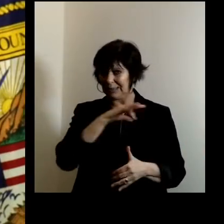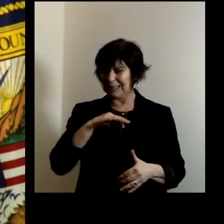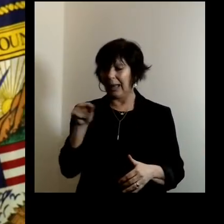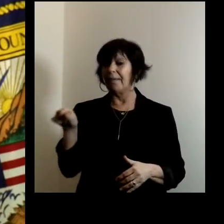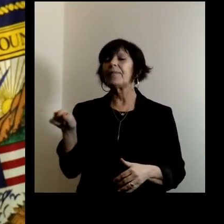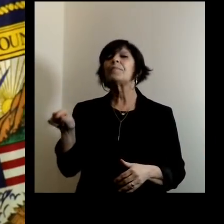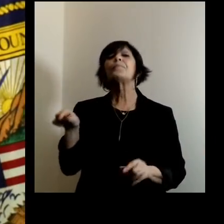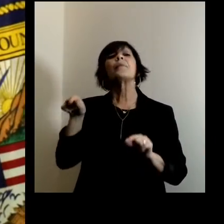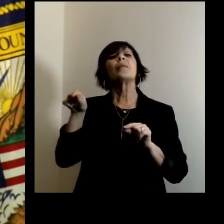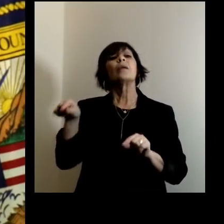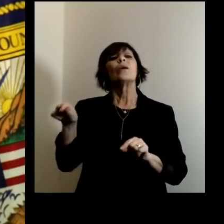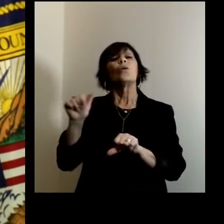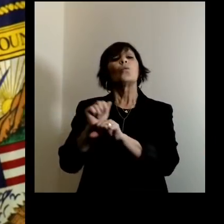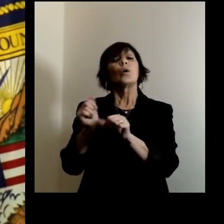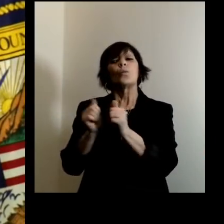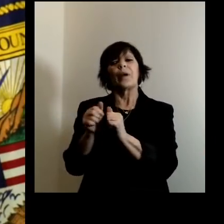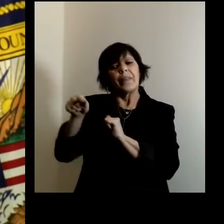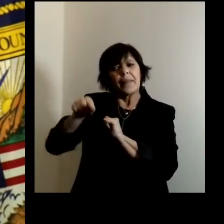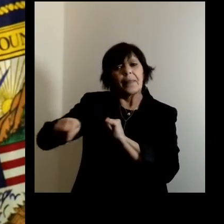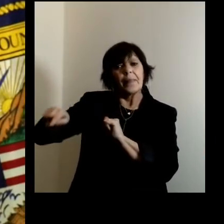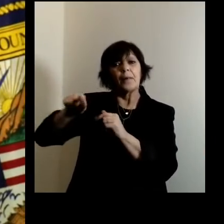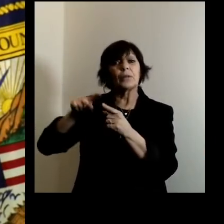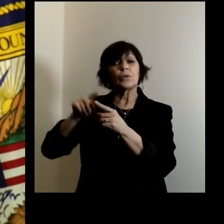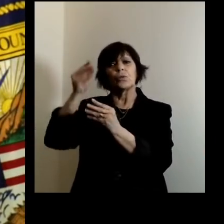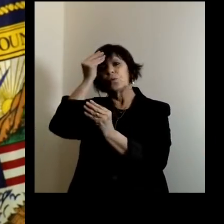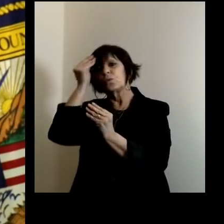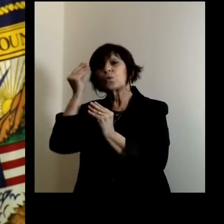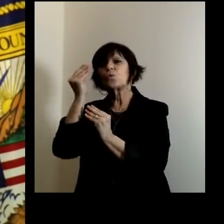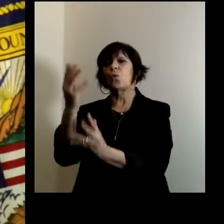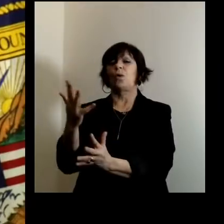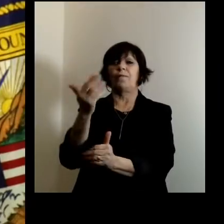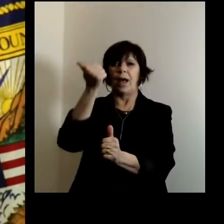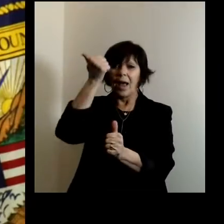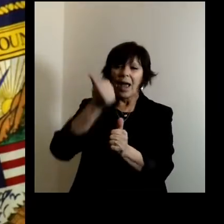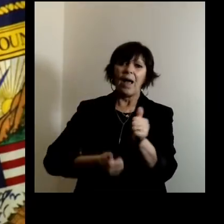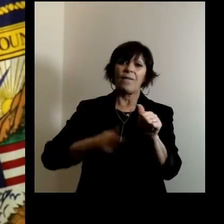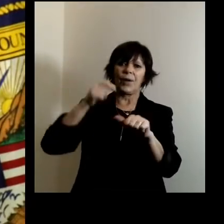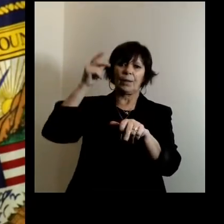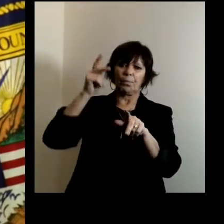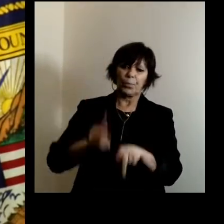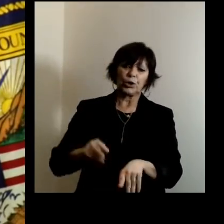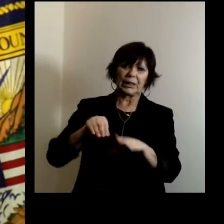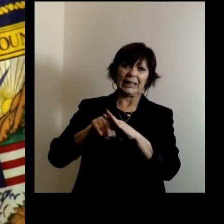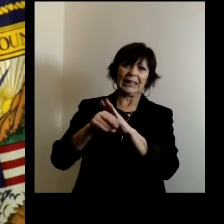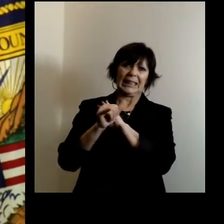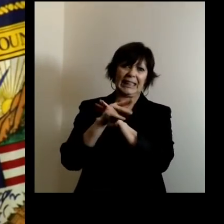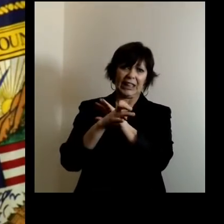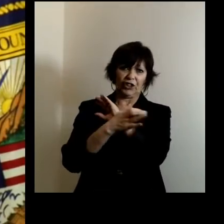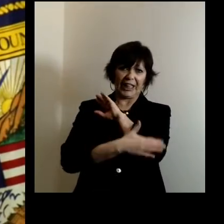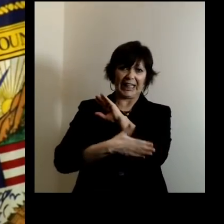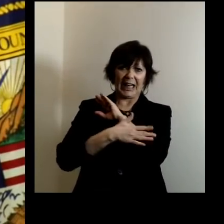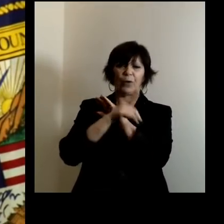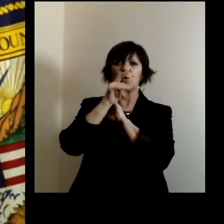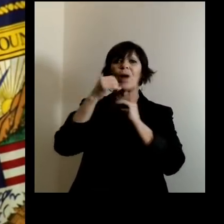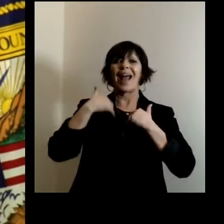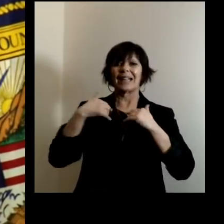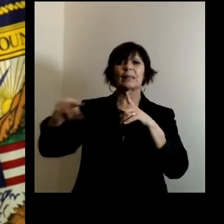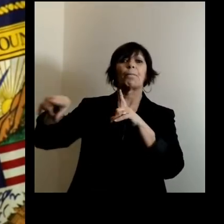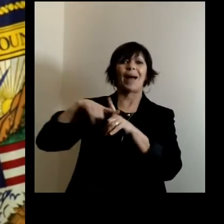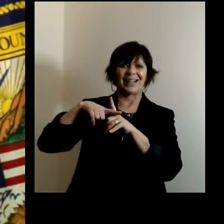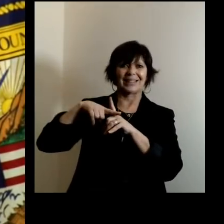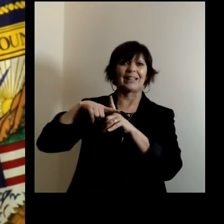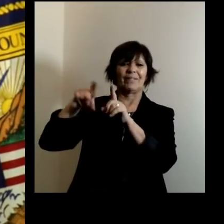we are working with to notify every single person in Erie County who has a positive